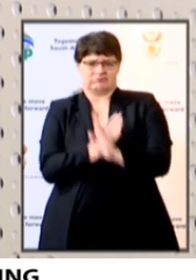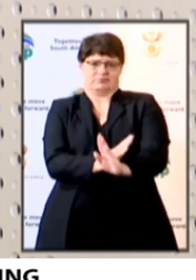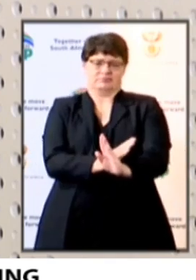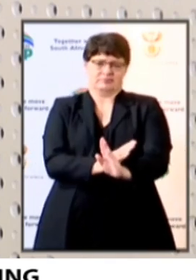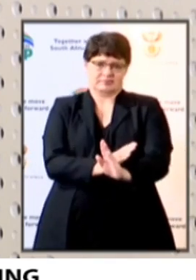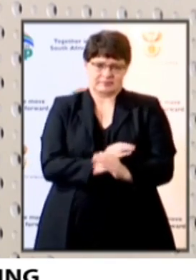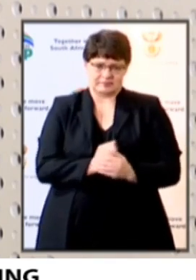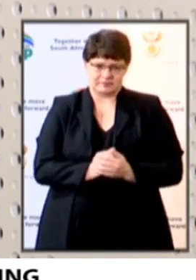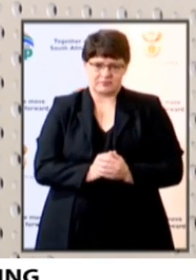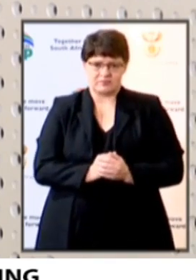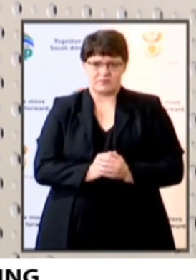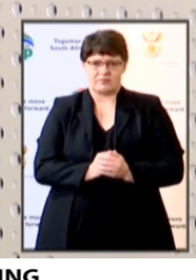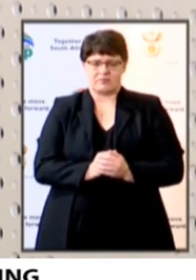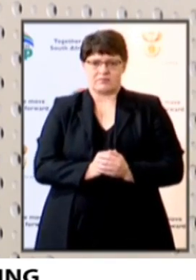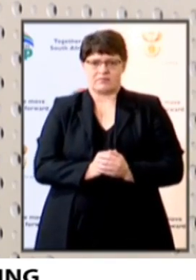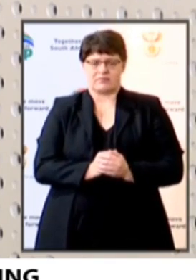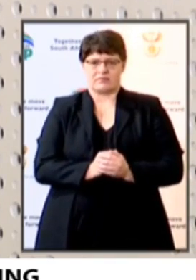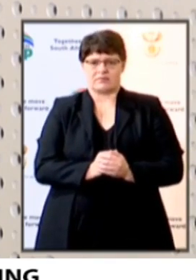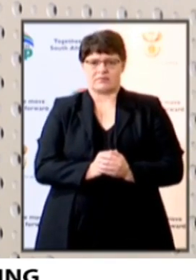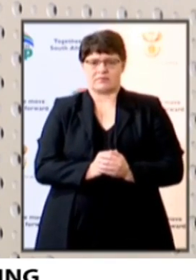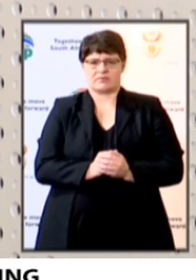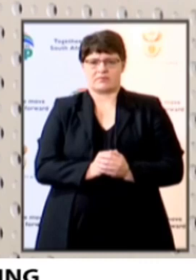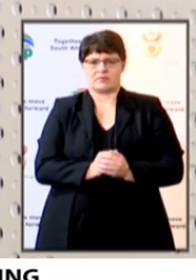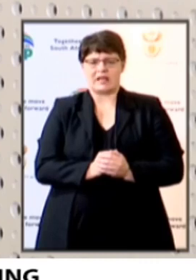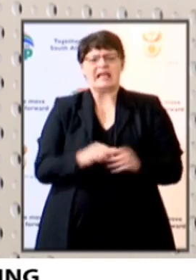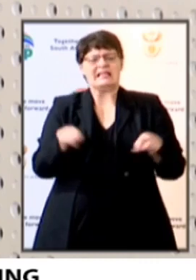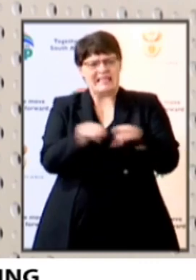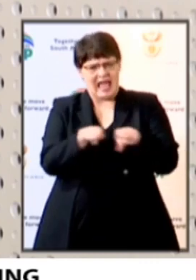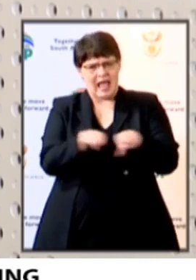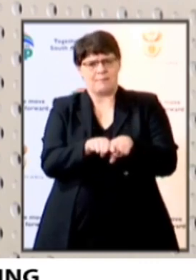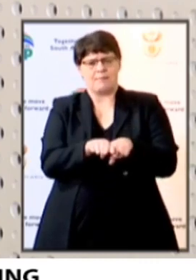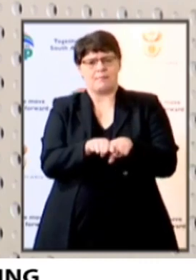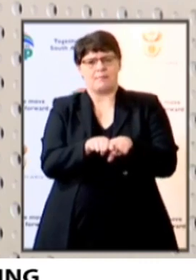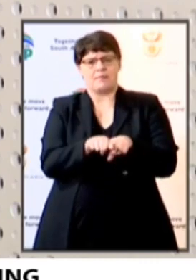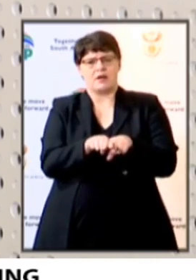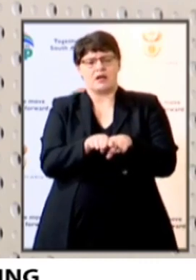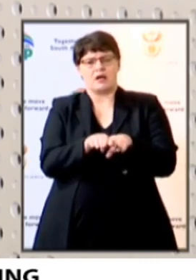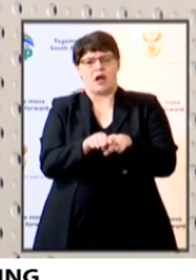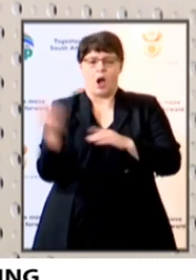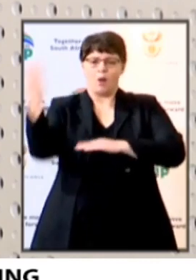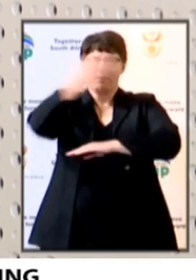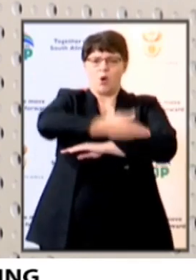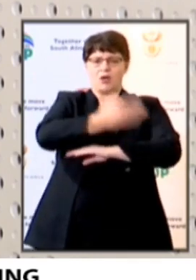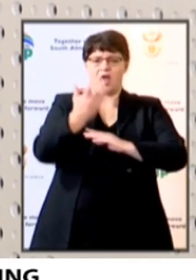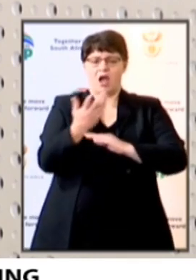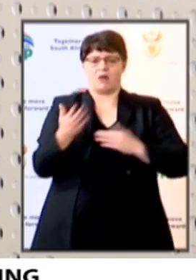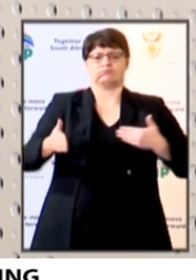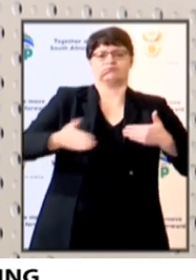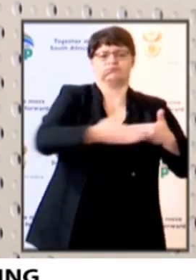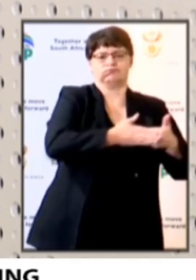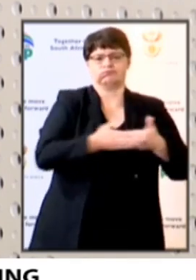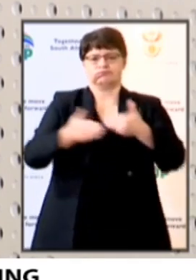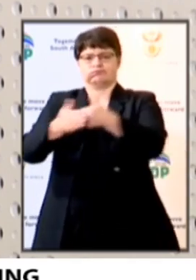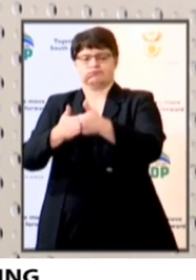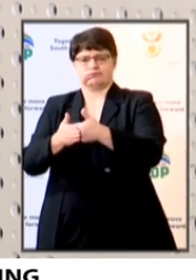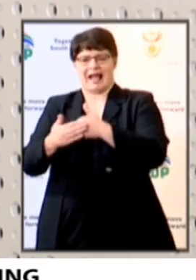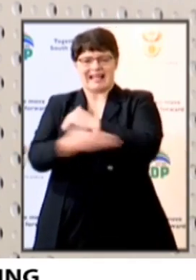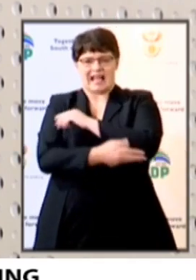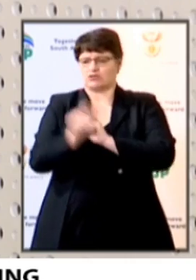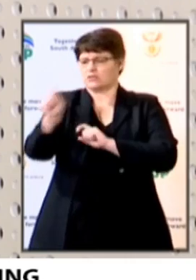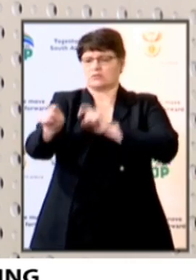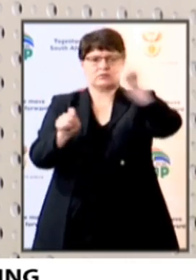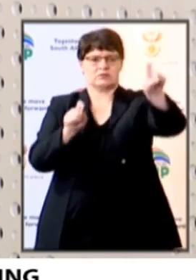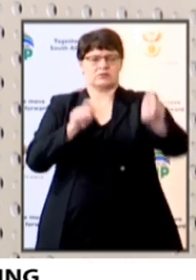It's the same as we limited the international movement. We closed our borders because people were going in and